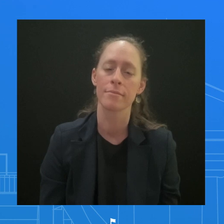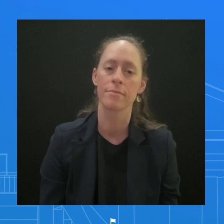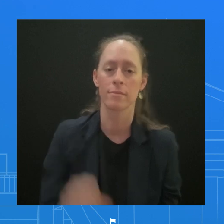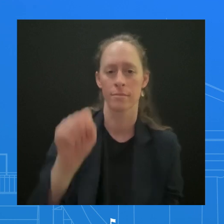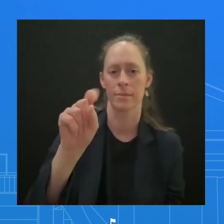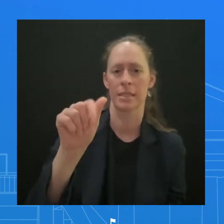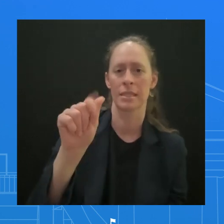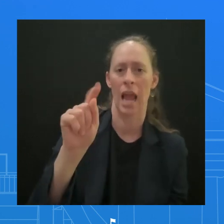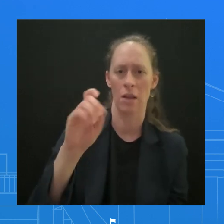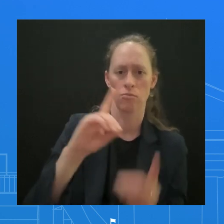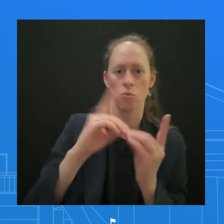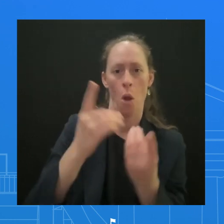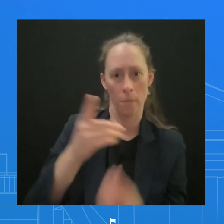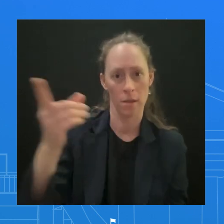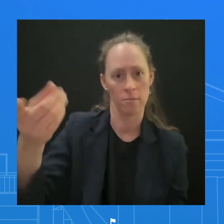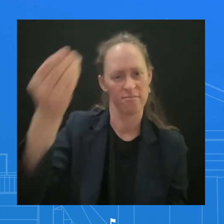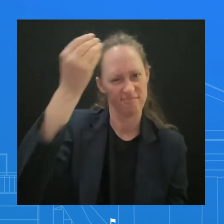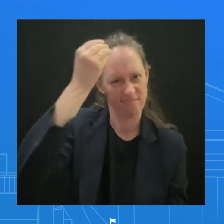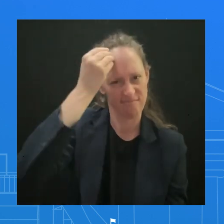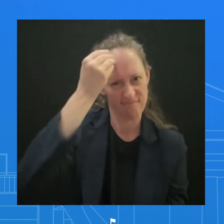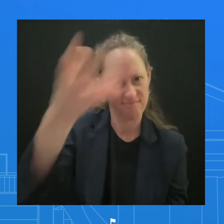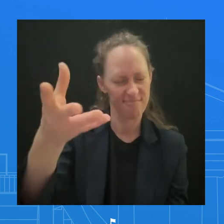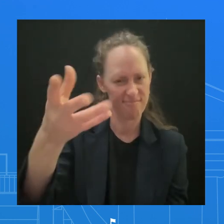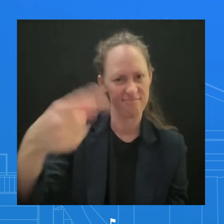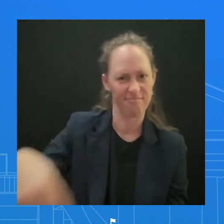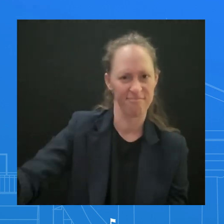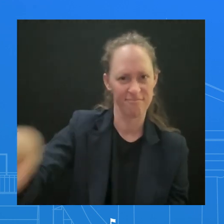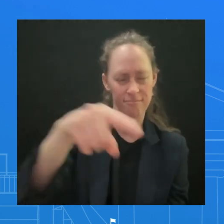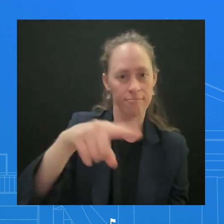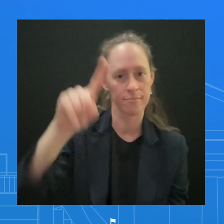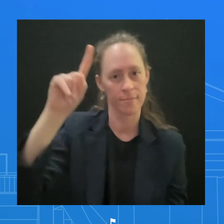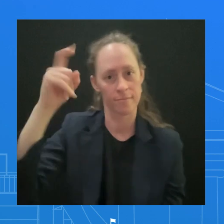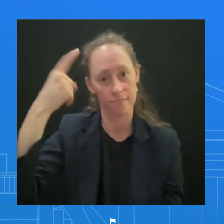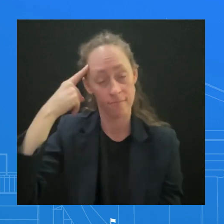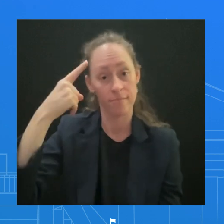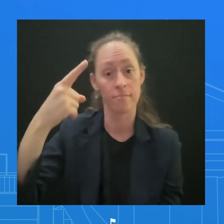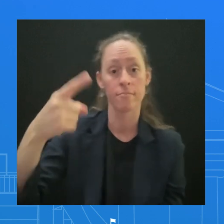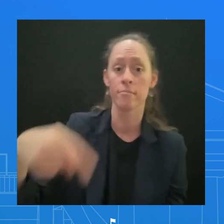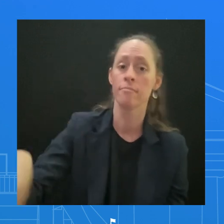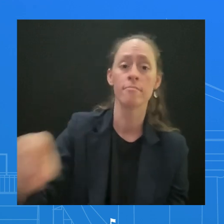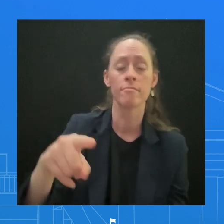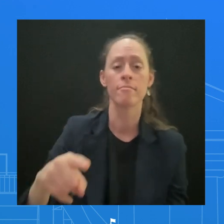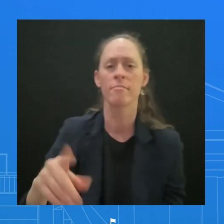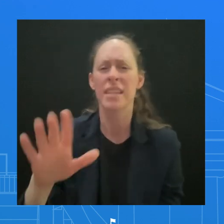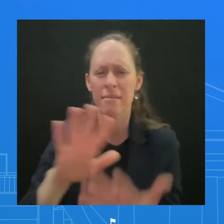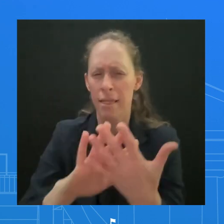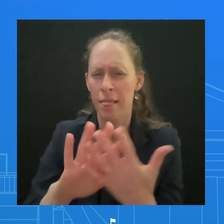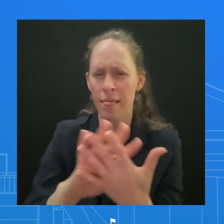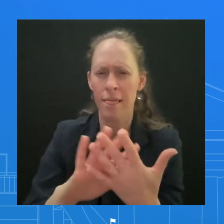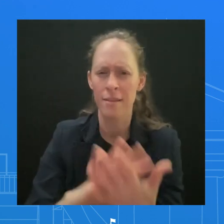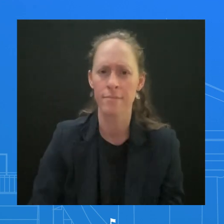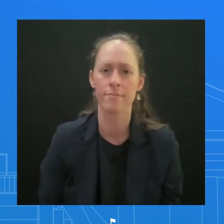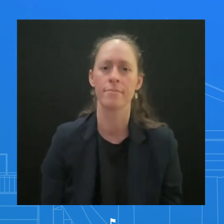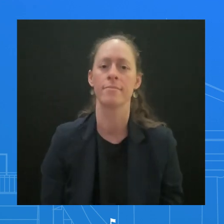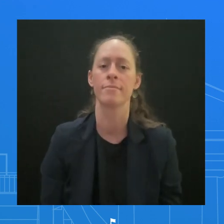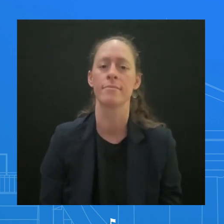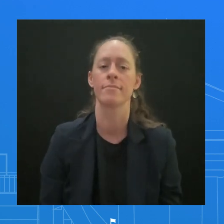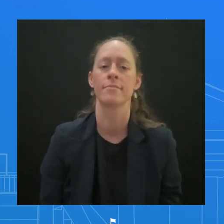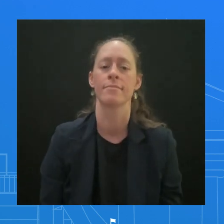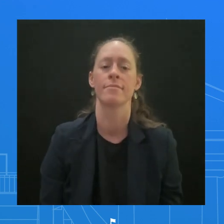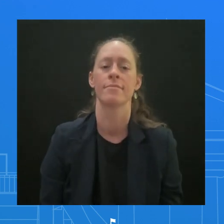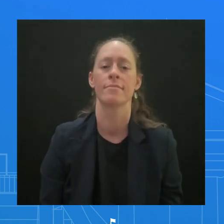Line is not consistent with the law? I'm sorry, can you repeat that? Yes. The State Department informed all the